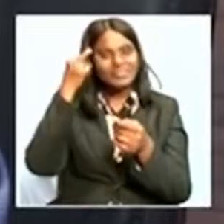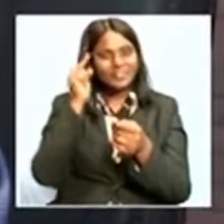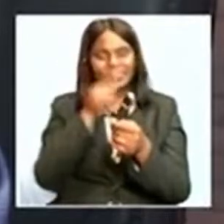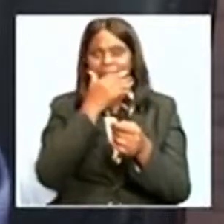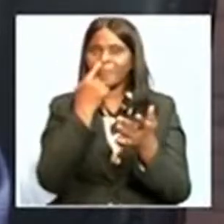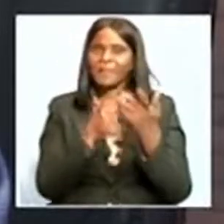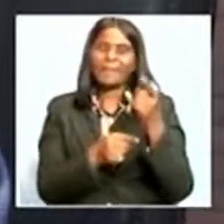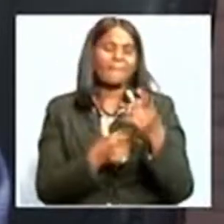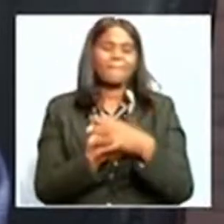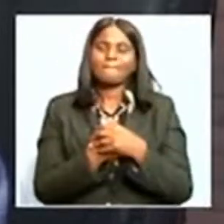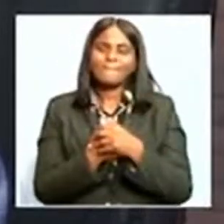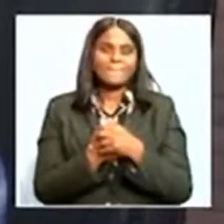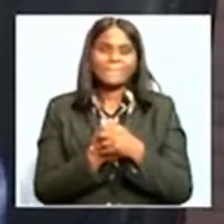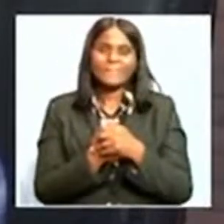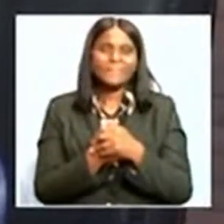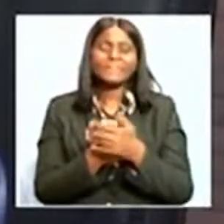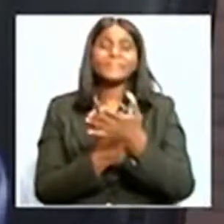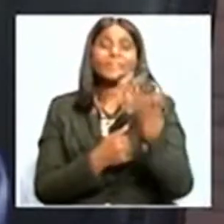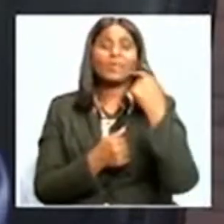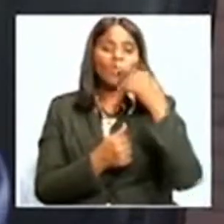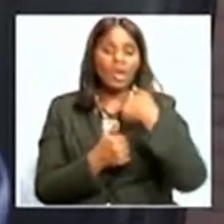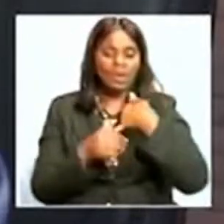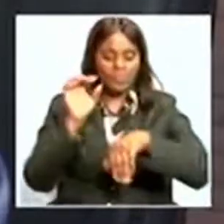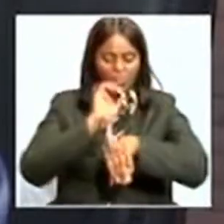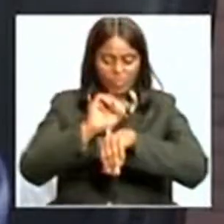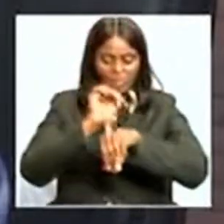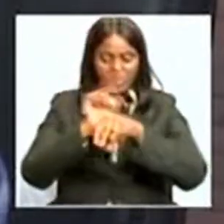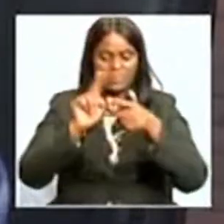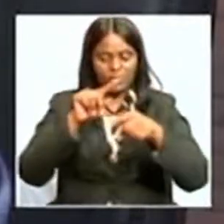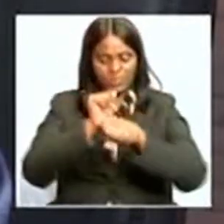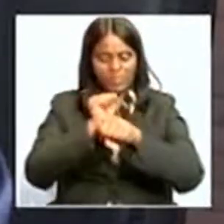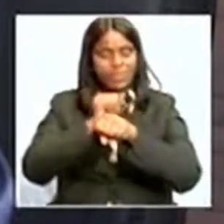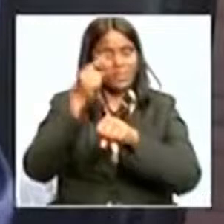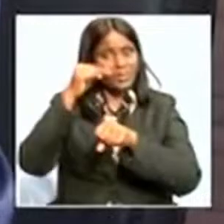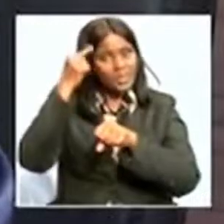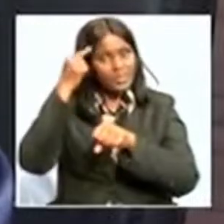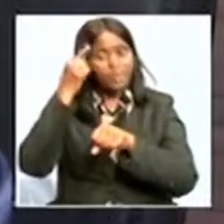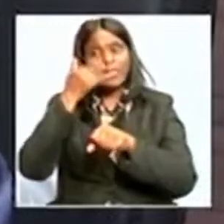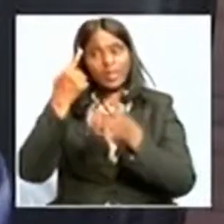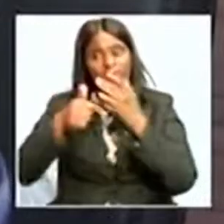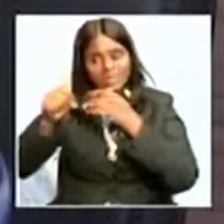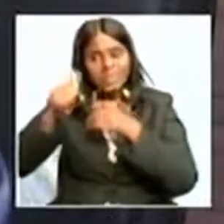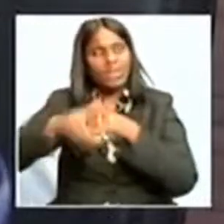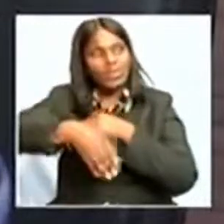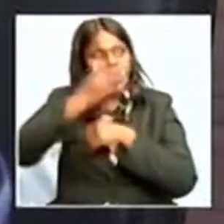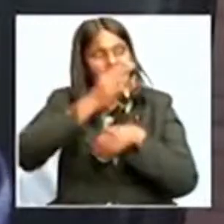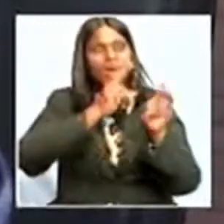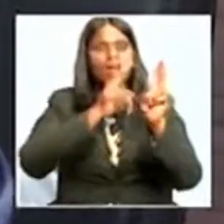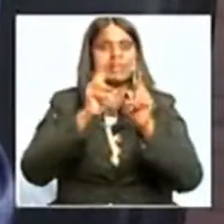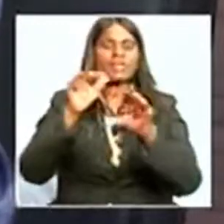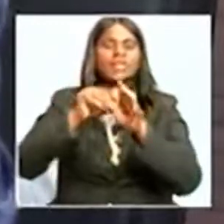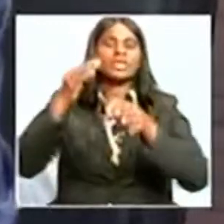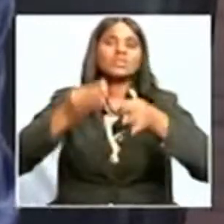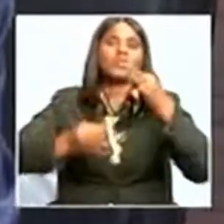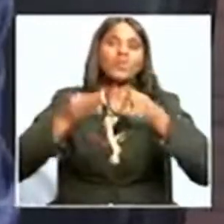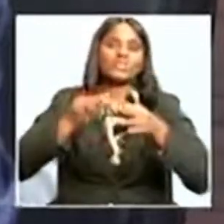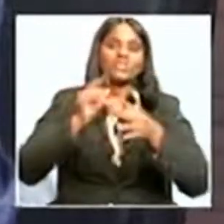that. Those who have the opportunity to work for the government, let them go and answer in the courts